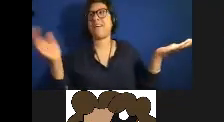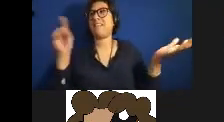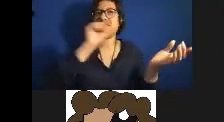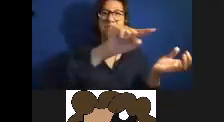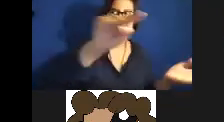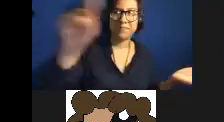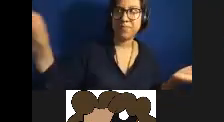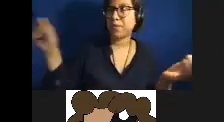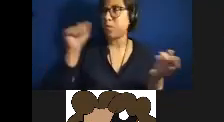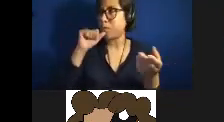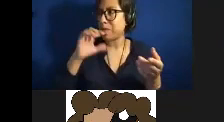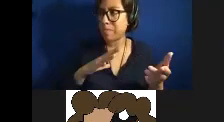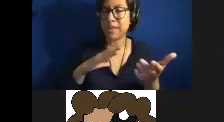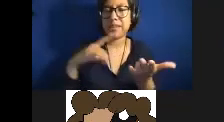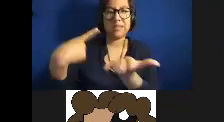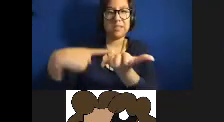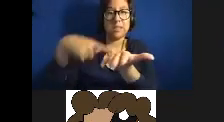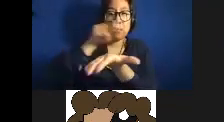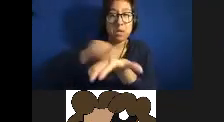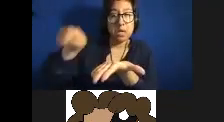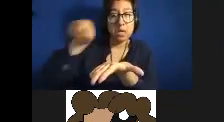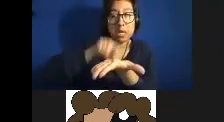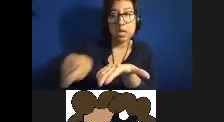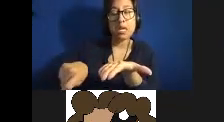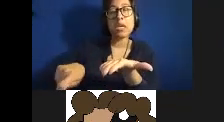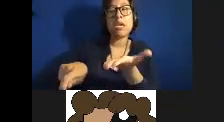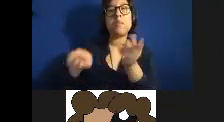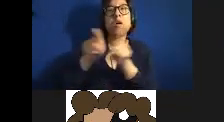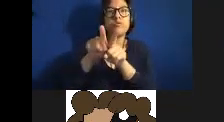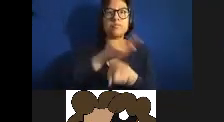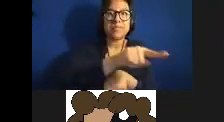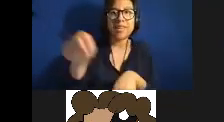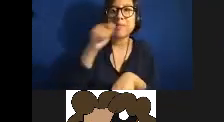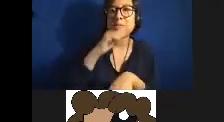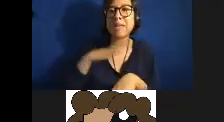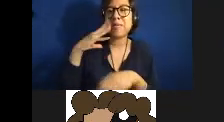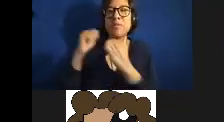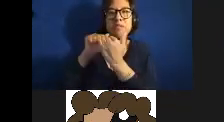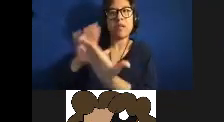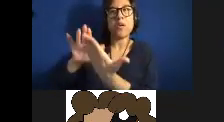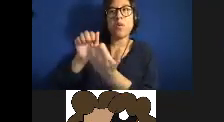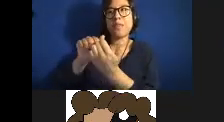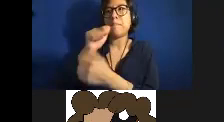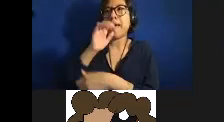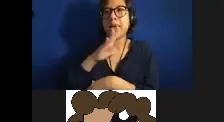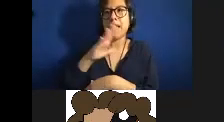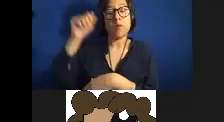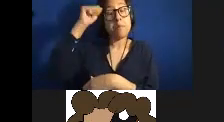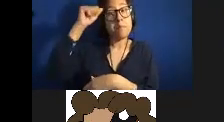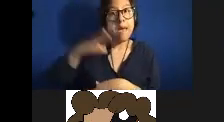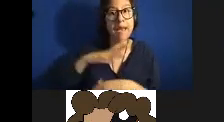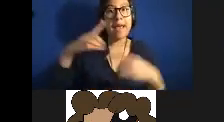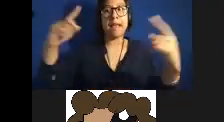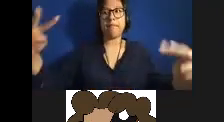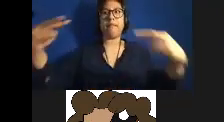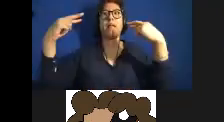not only discuss the reading, but also talk about their own experiences with men and how I became a reflection of that,